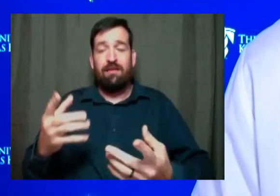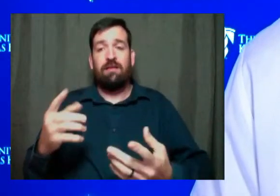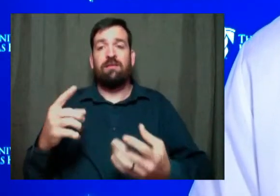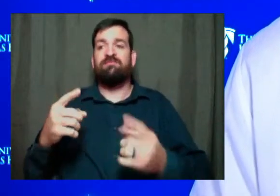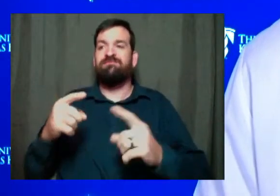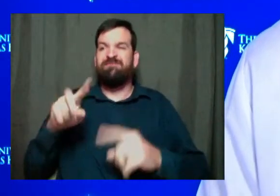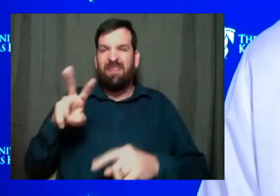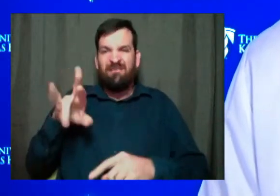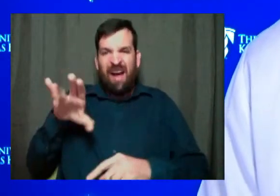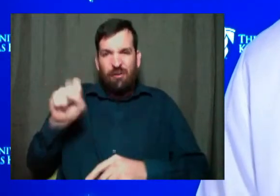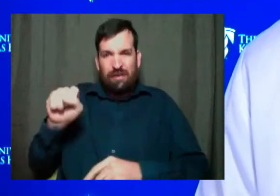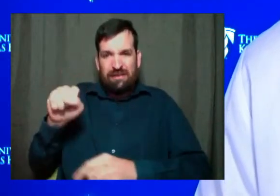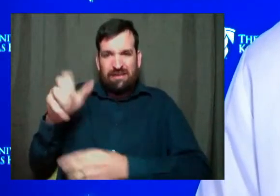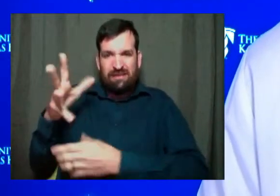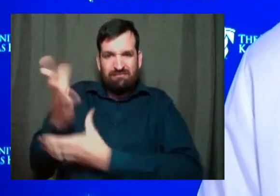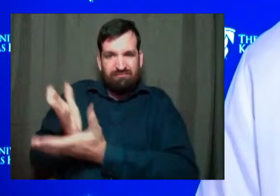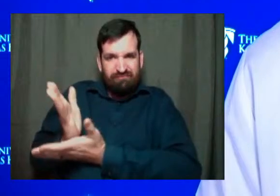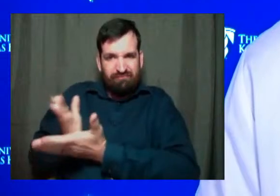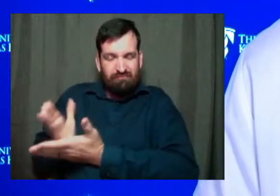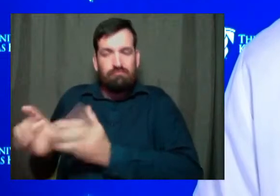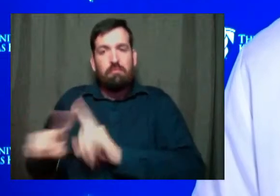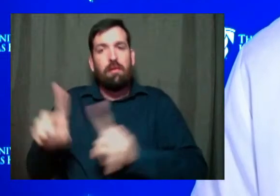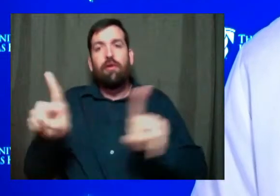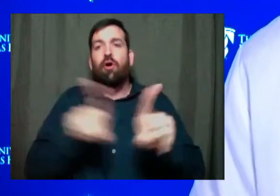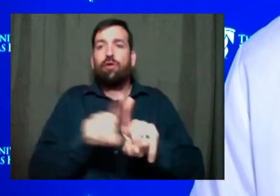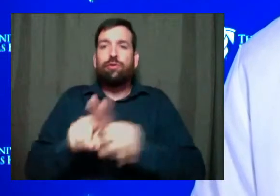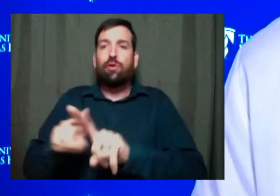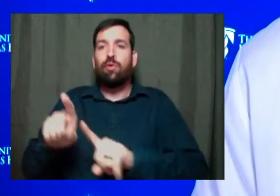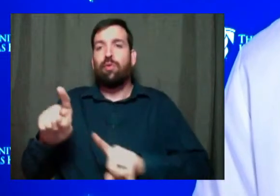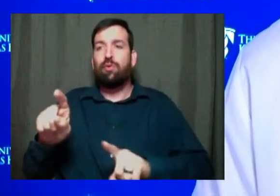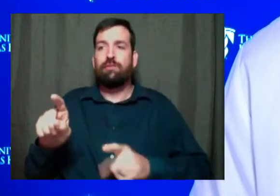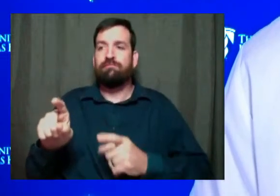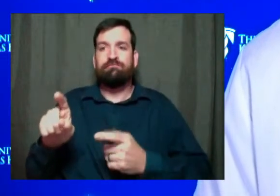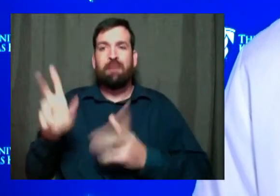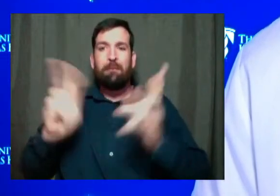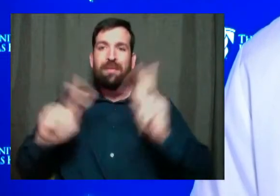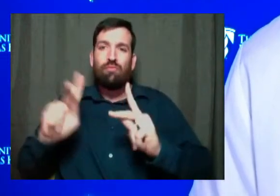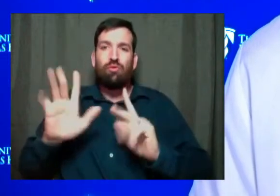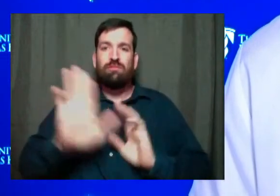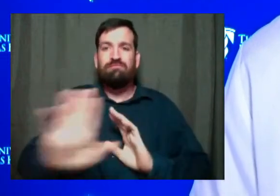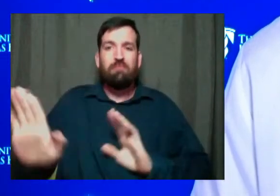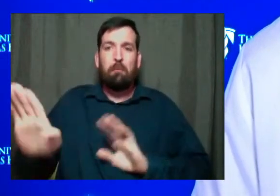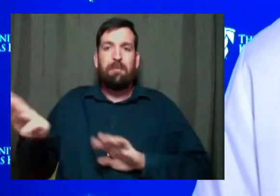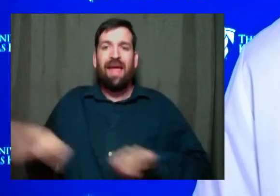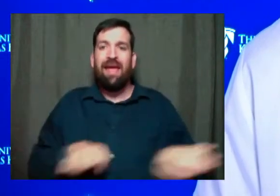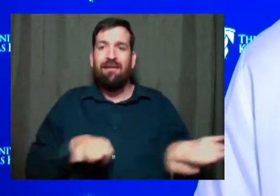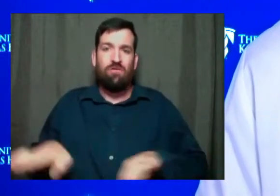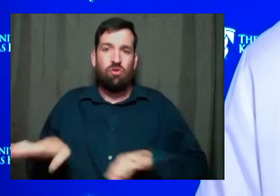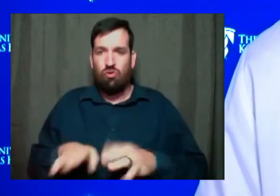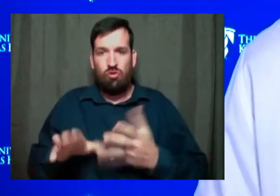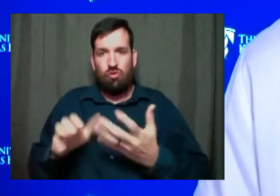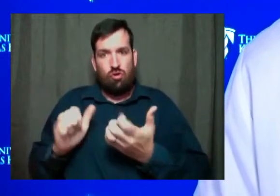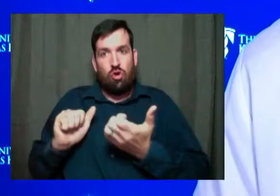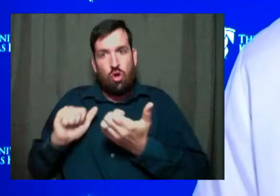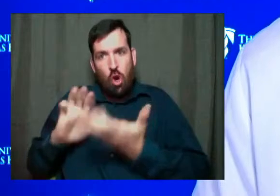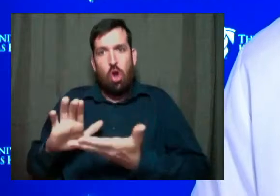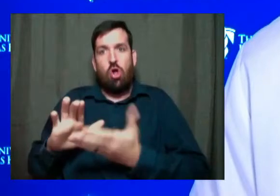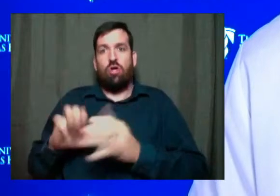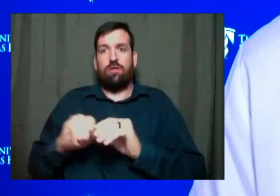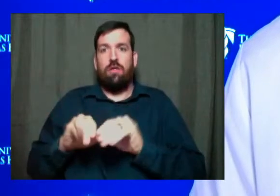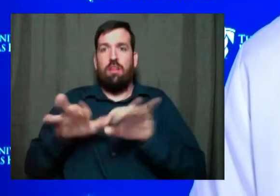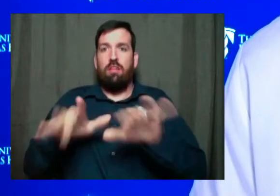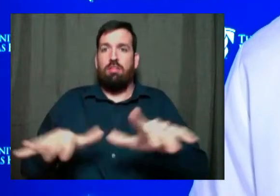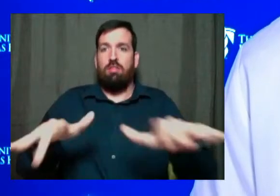this, but also look at the epidemiology and what are the people's behaviors that maybe are allowing it to spread quicker. So there are a